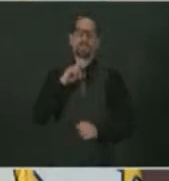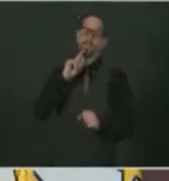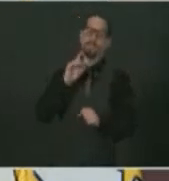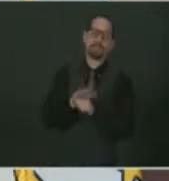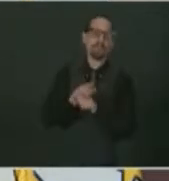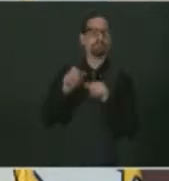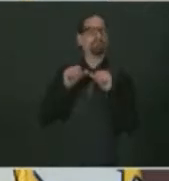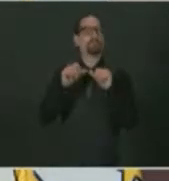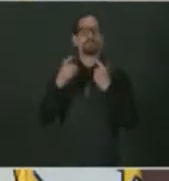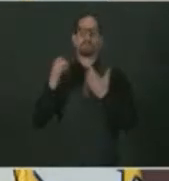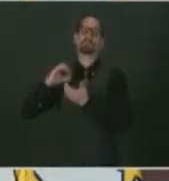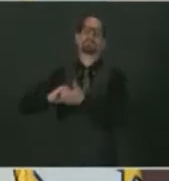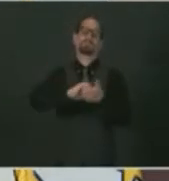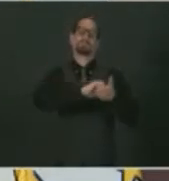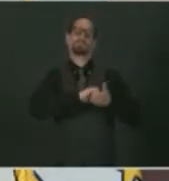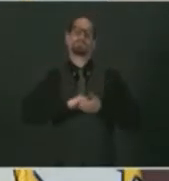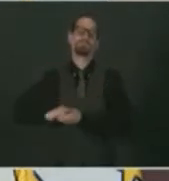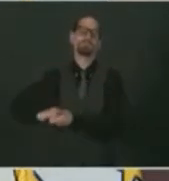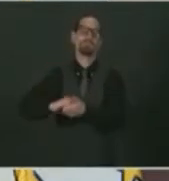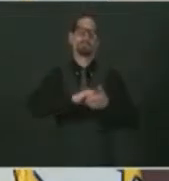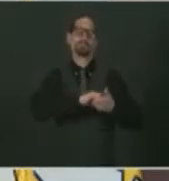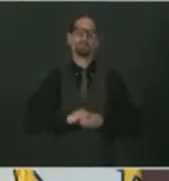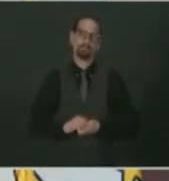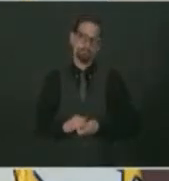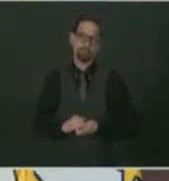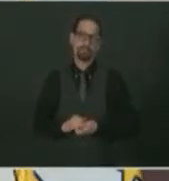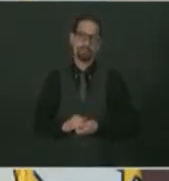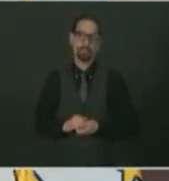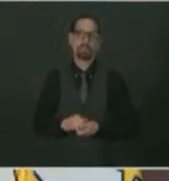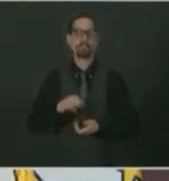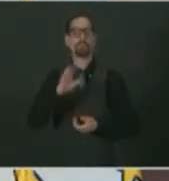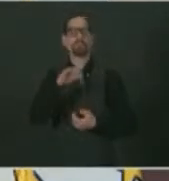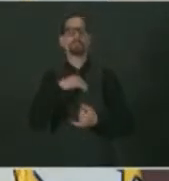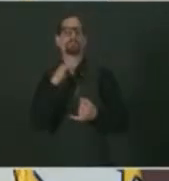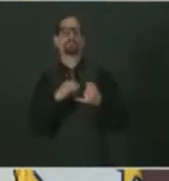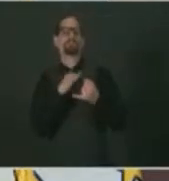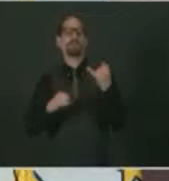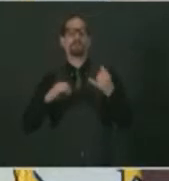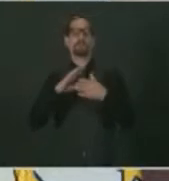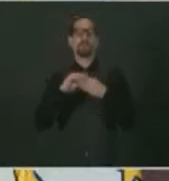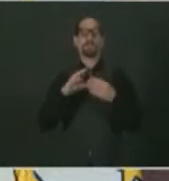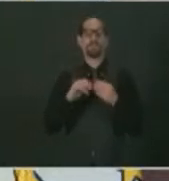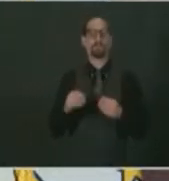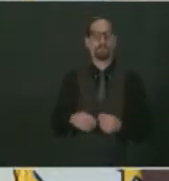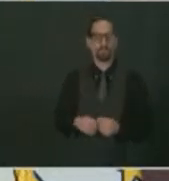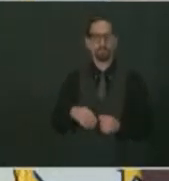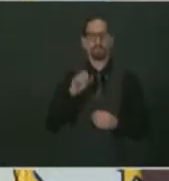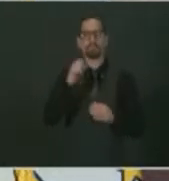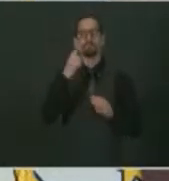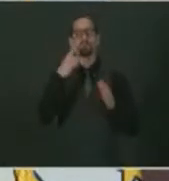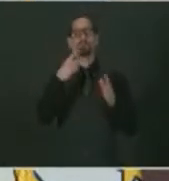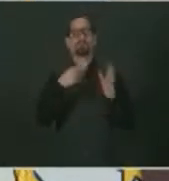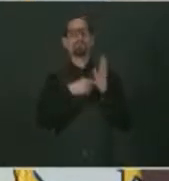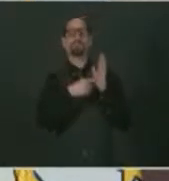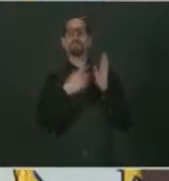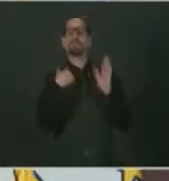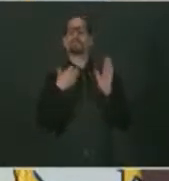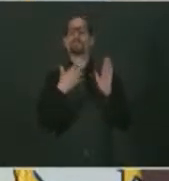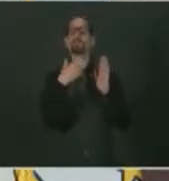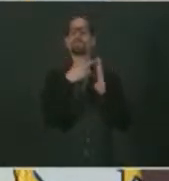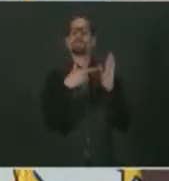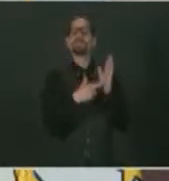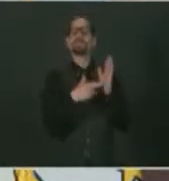Finally, we're working to make the registration process as customer-friendly and convenient as